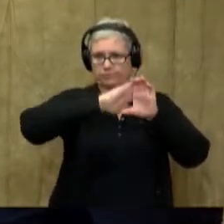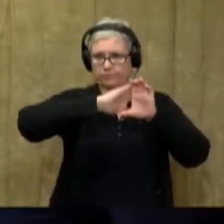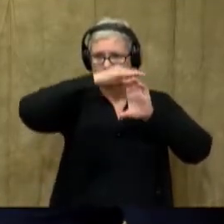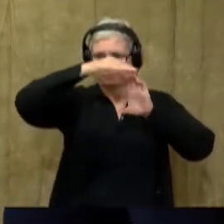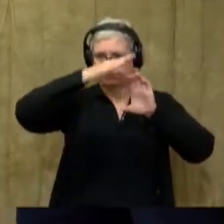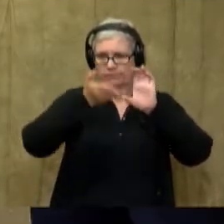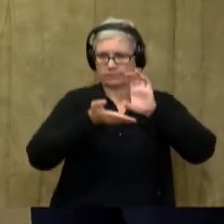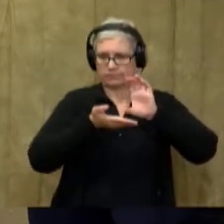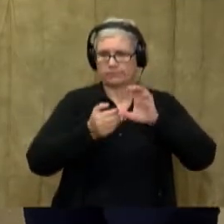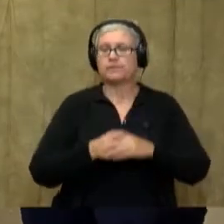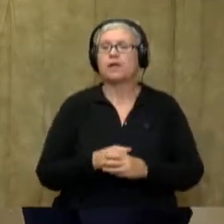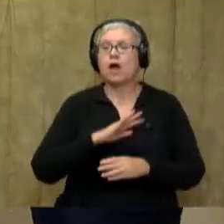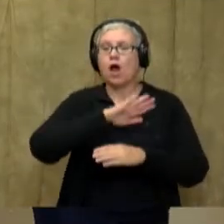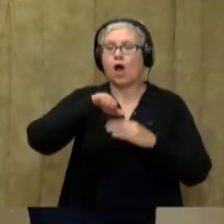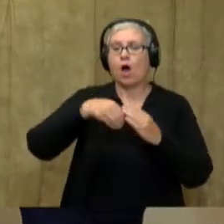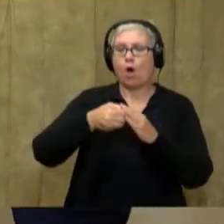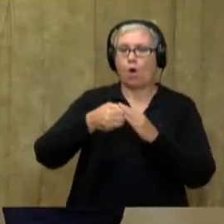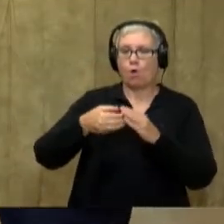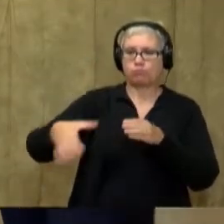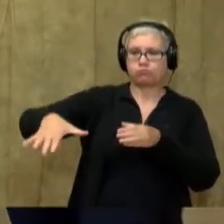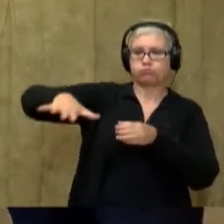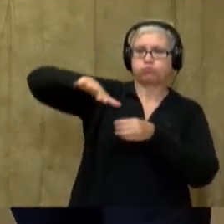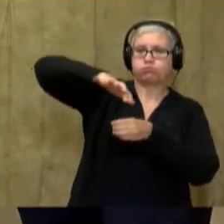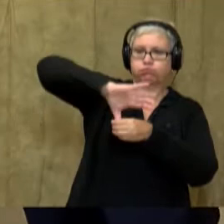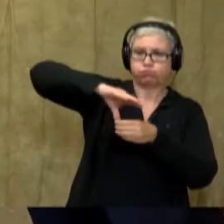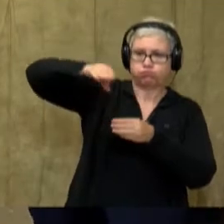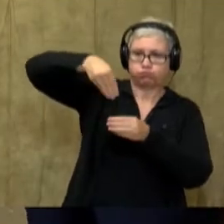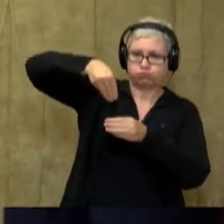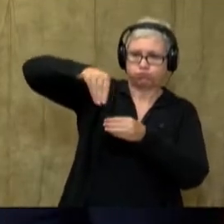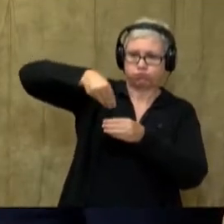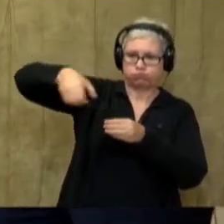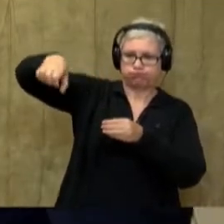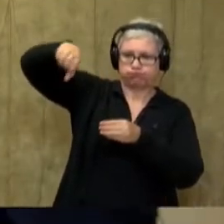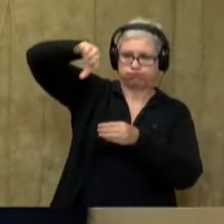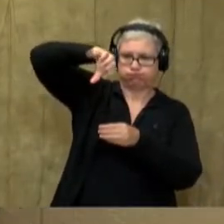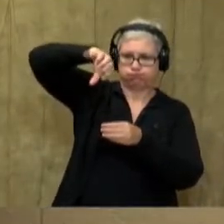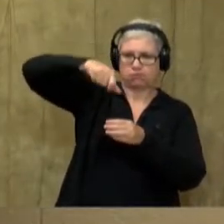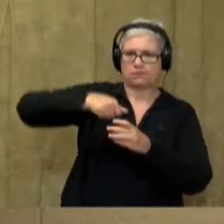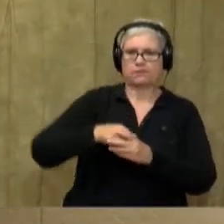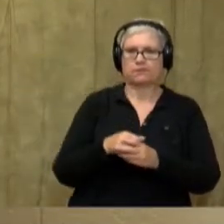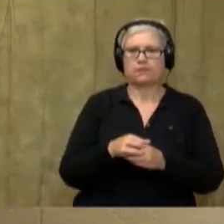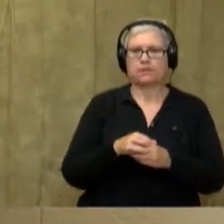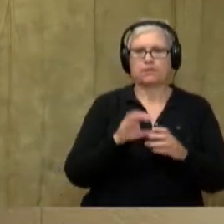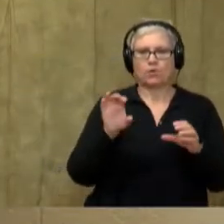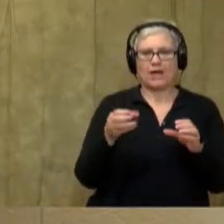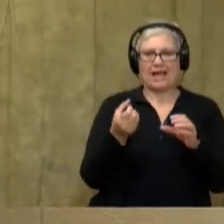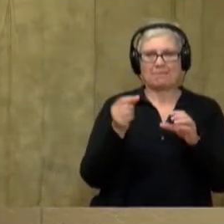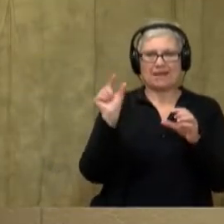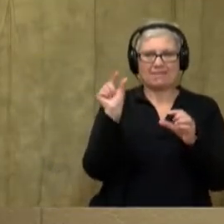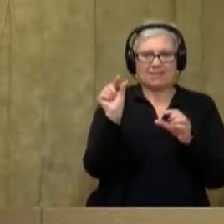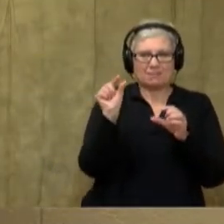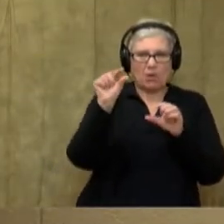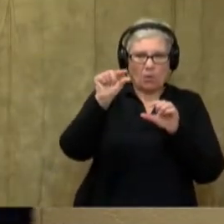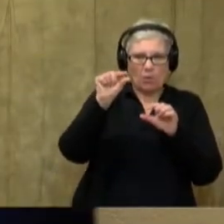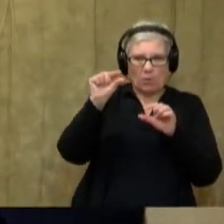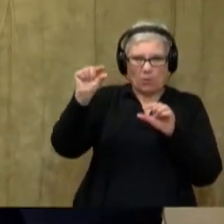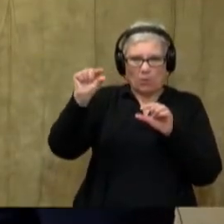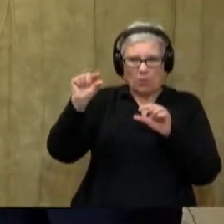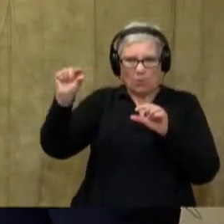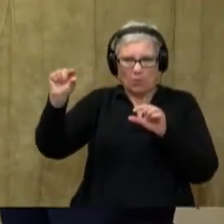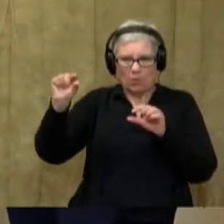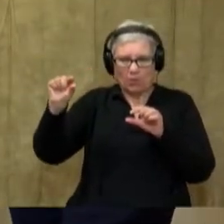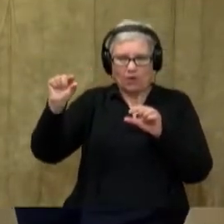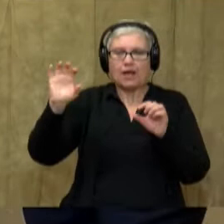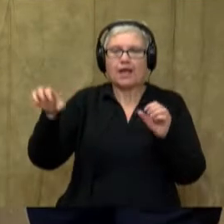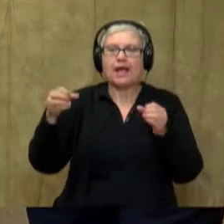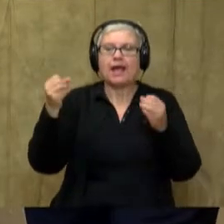I want to know, if I'm covering this entire thing in paint, is how many of these smaller unit cubes, these 1x1 cubes, will